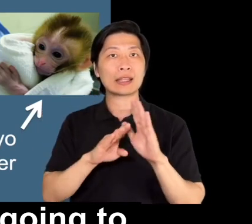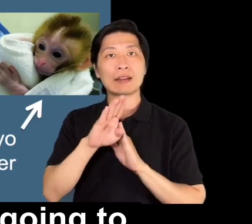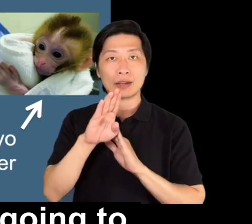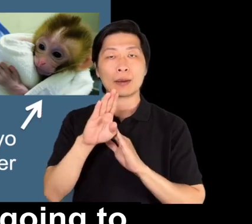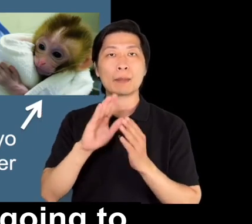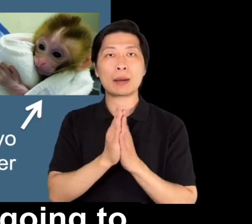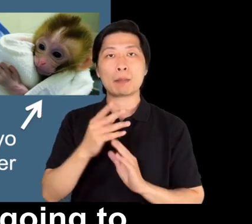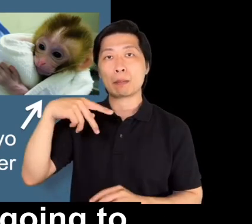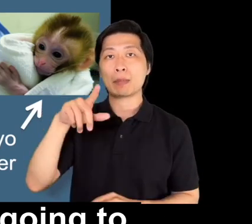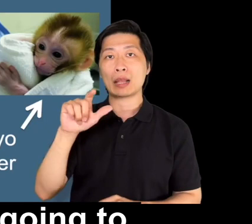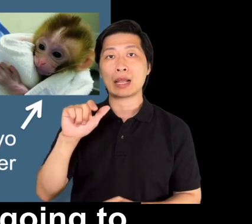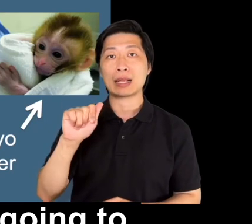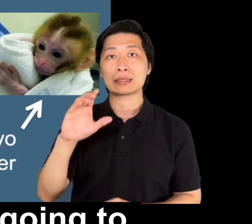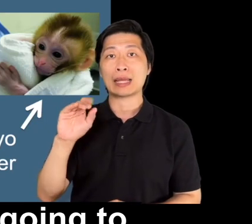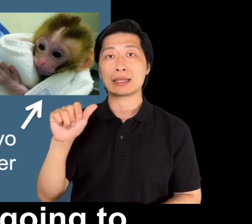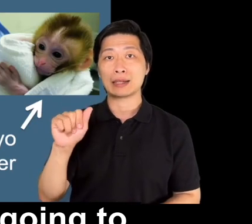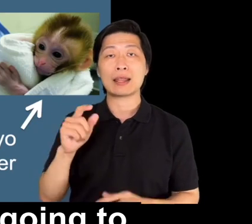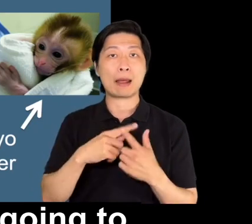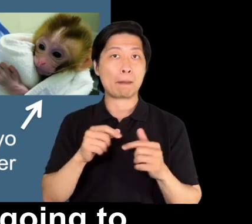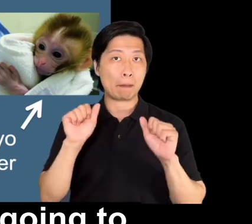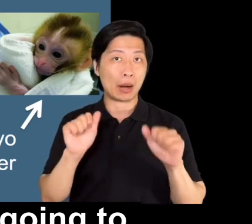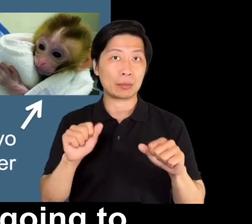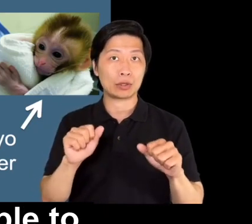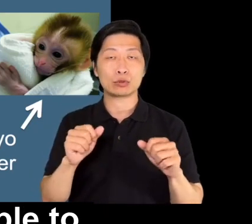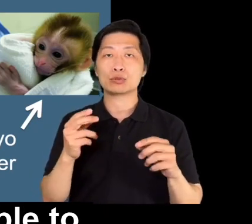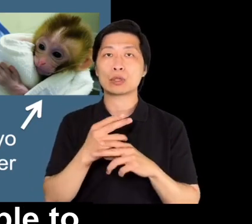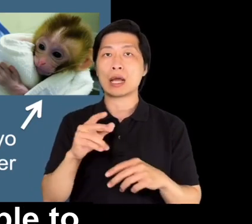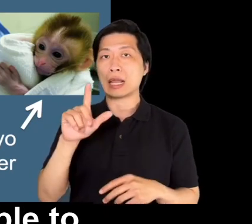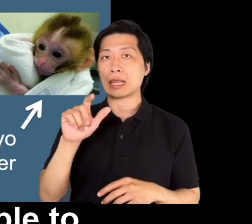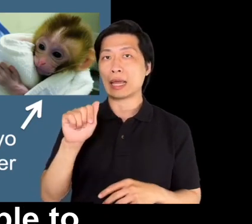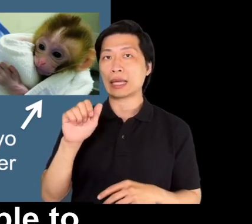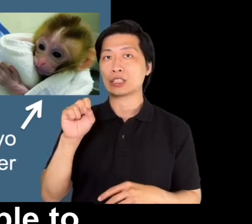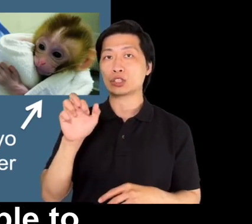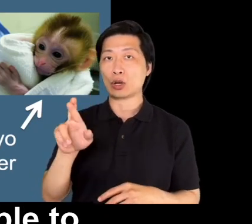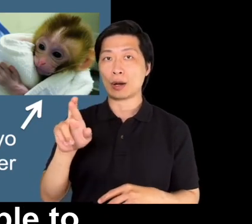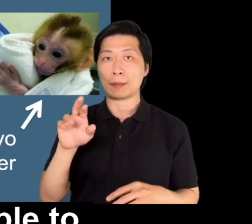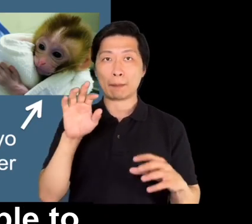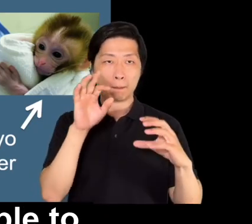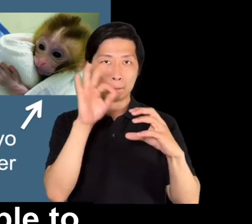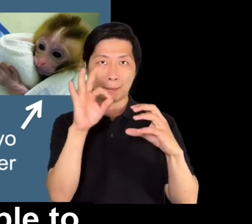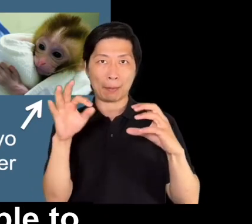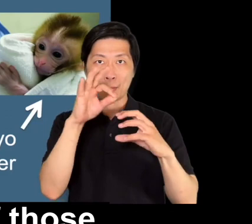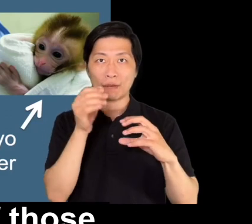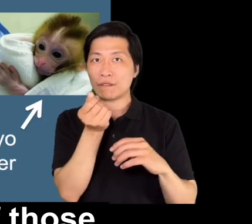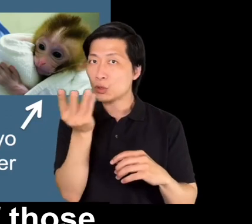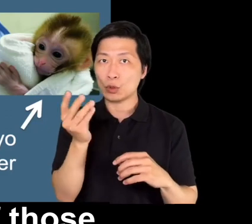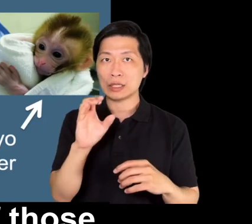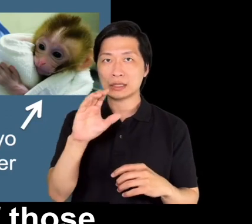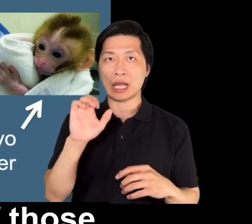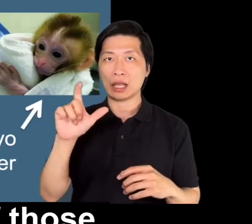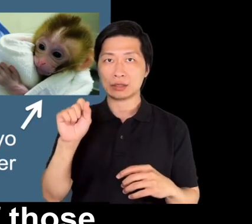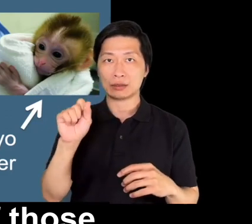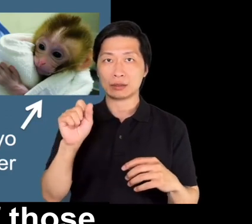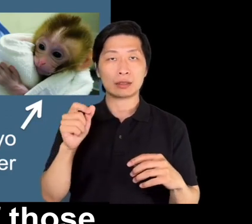And it's possible to use a laser biopsy to take a few of those cells without harming the rest of the